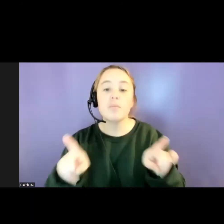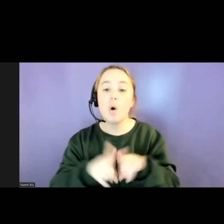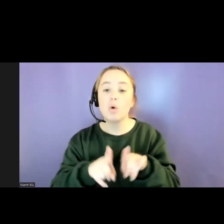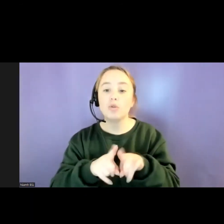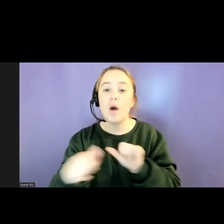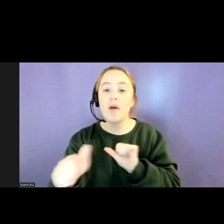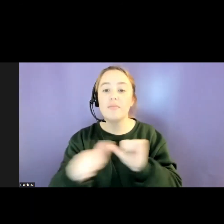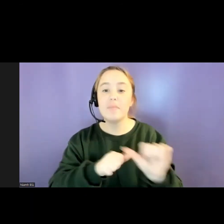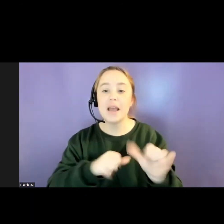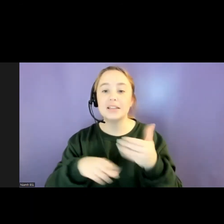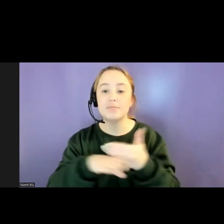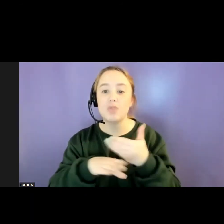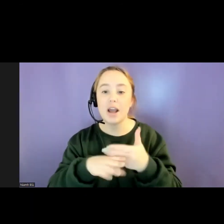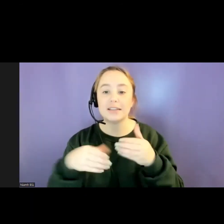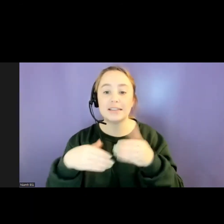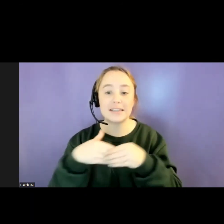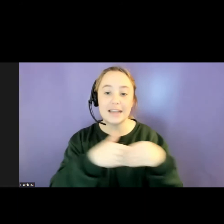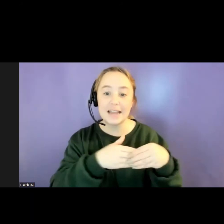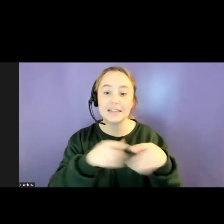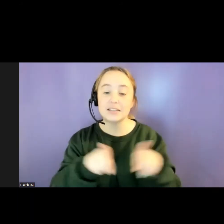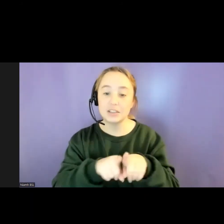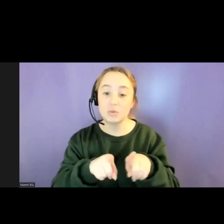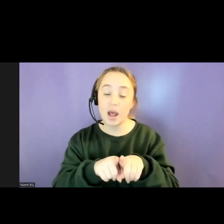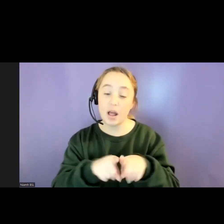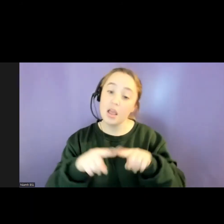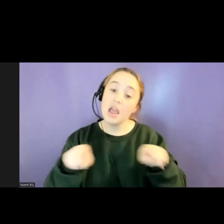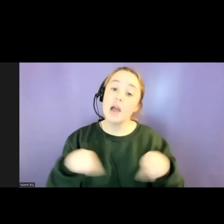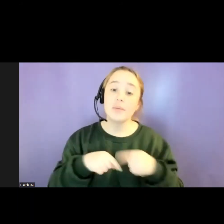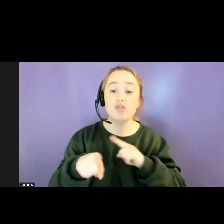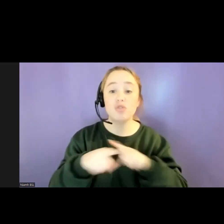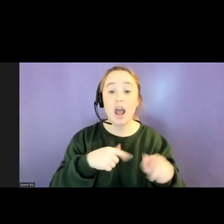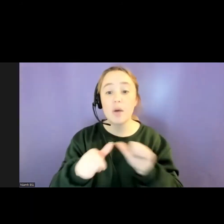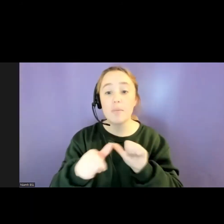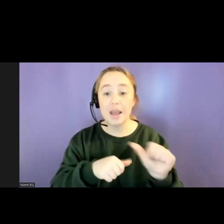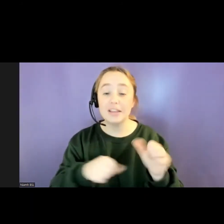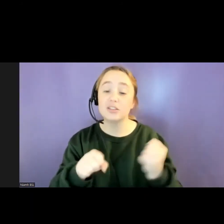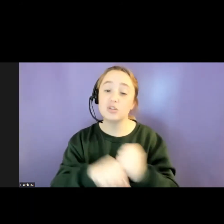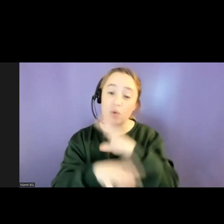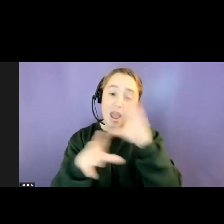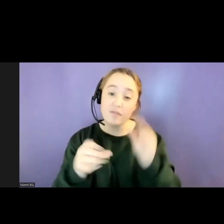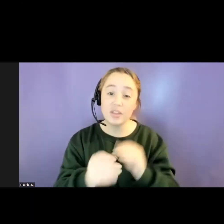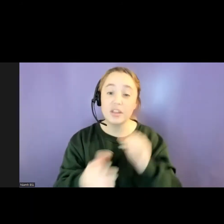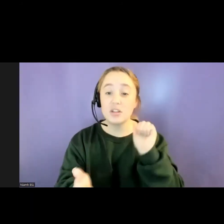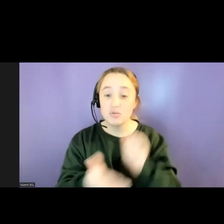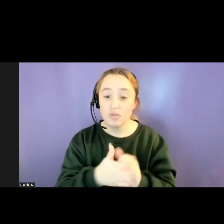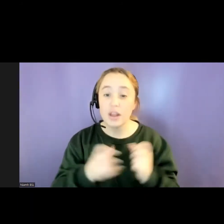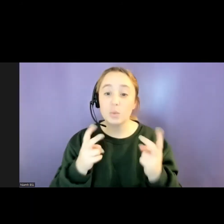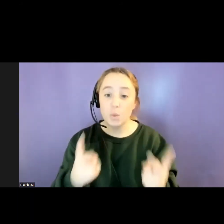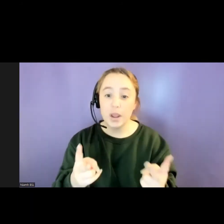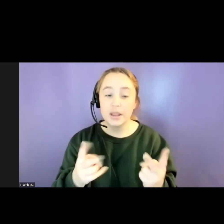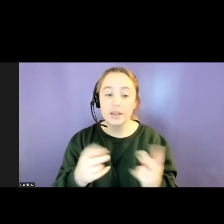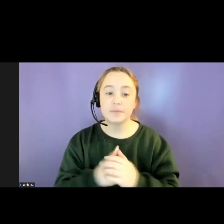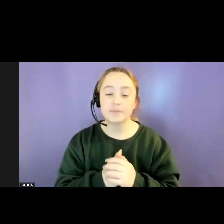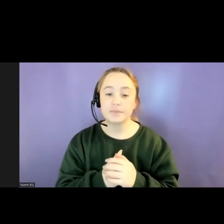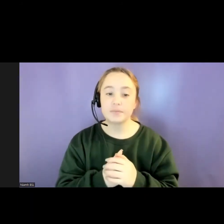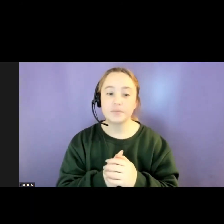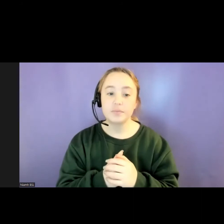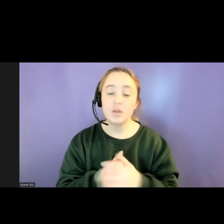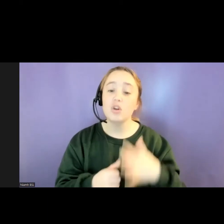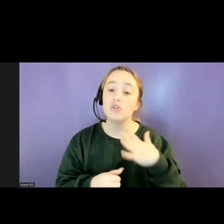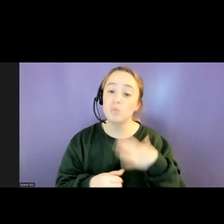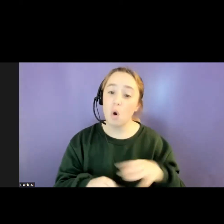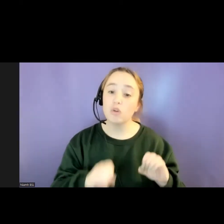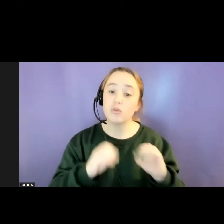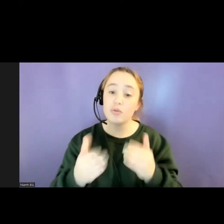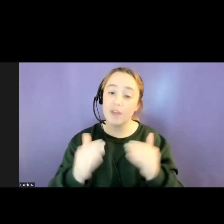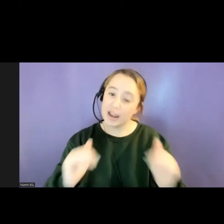as well, and we do our very best to make sure that we are doing everything in there so that we are providing that great